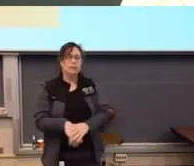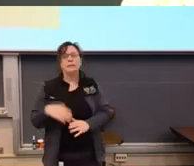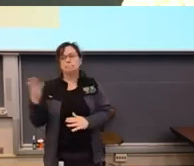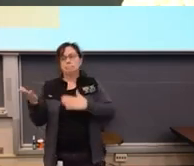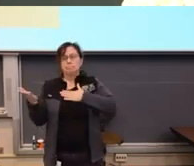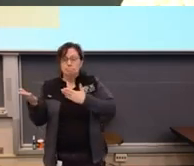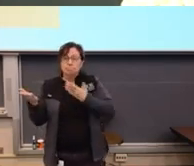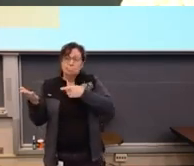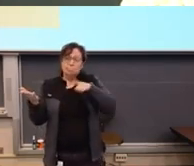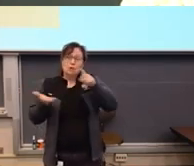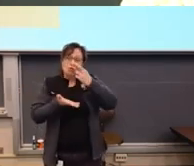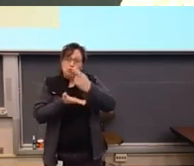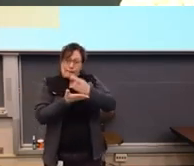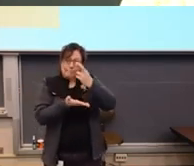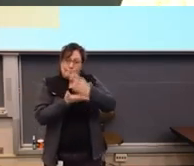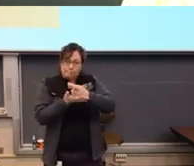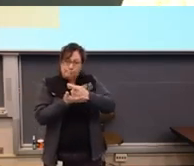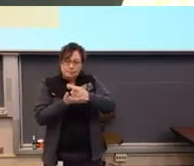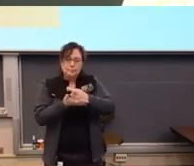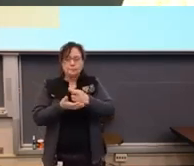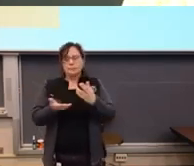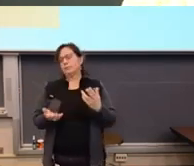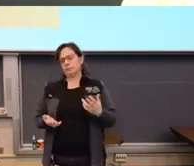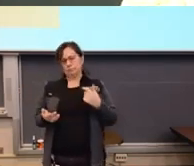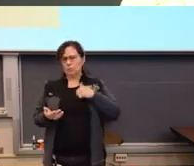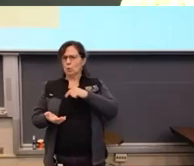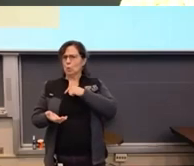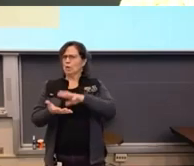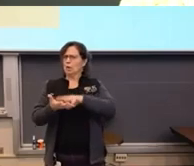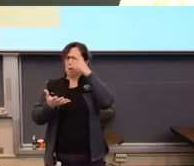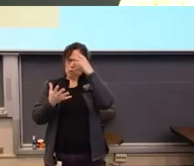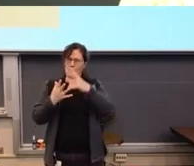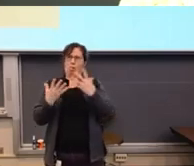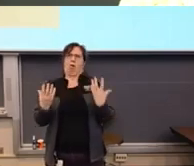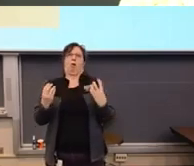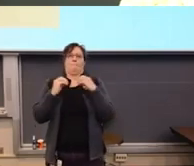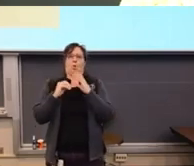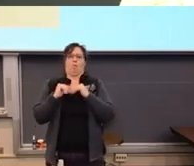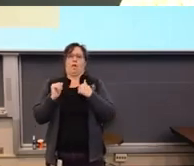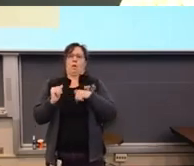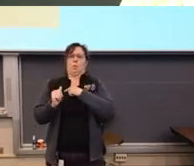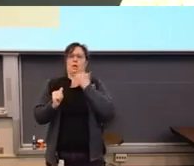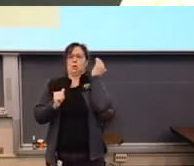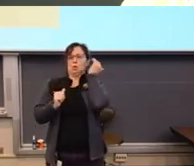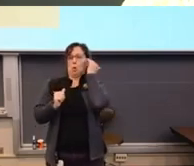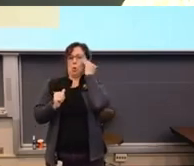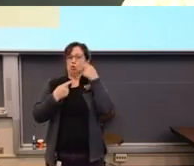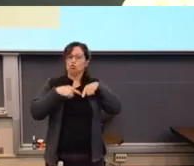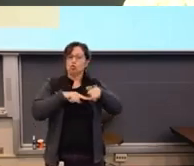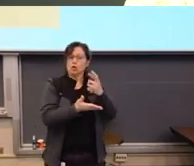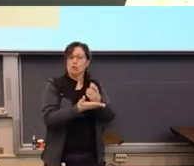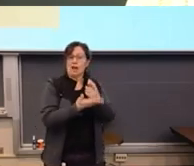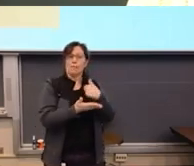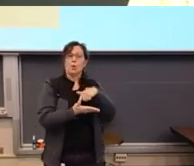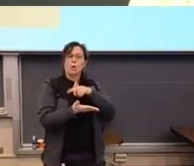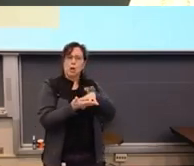rehab. And at that point, we learned so much more than what we suspected while he was in rehab. We learned we